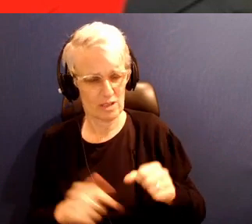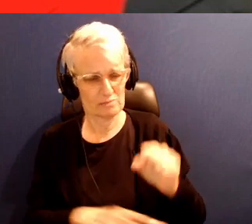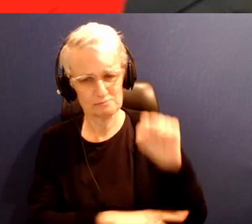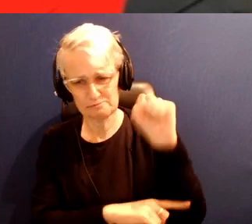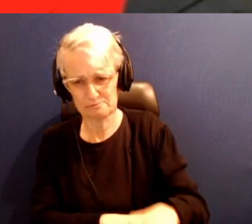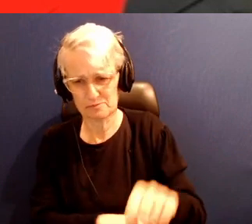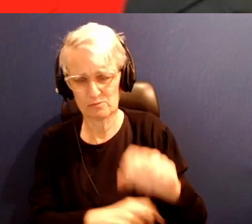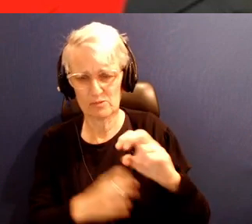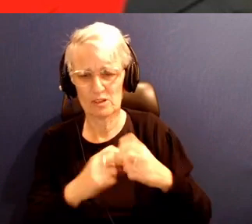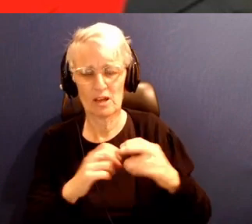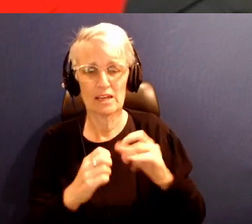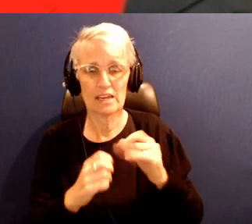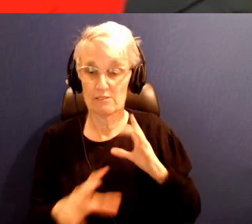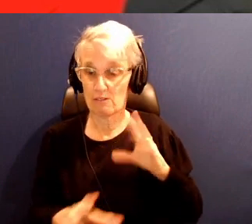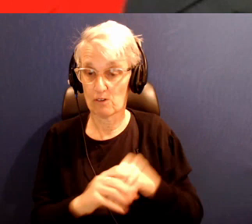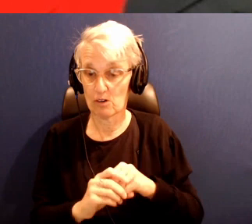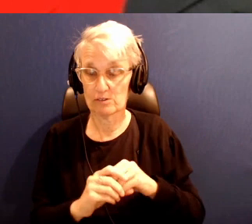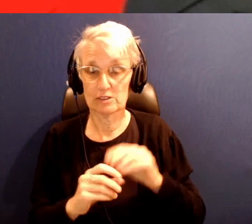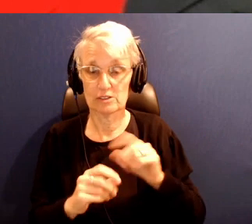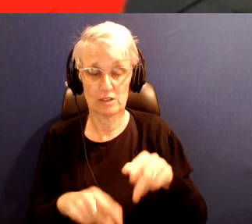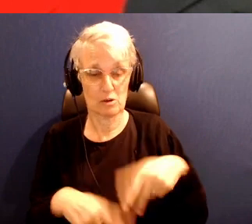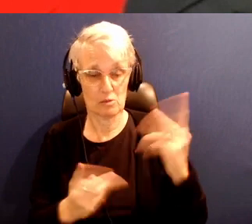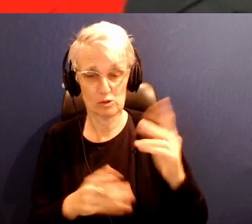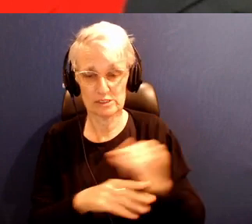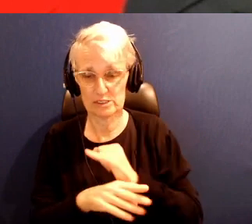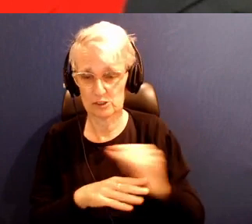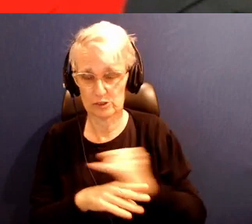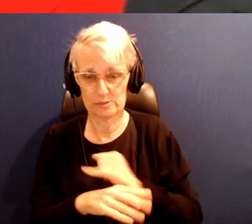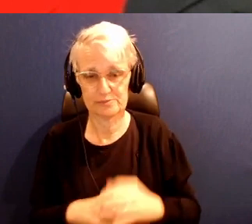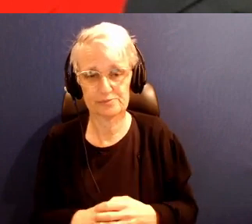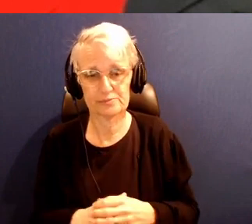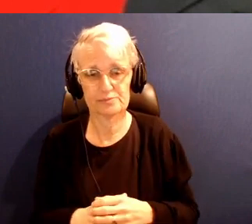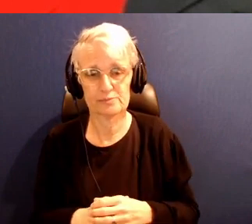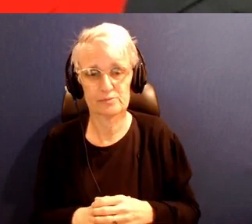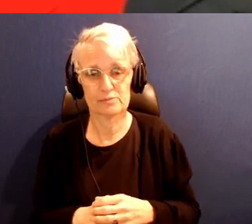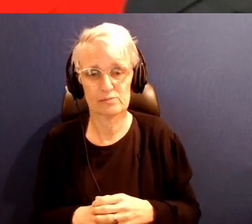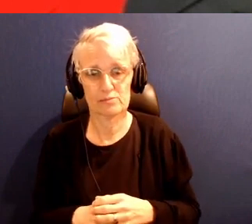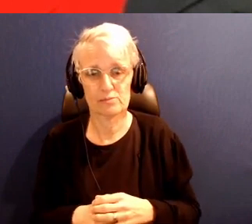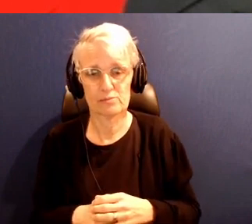these issues through their participation in the proposed internships.